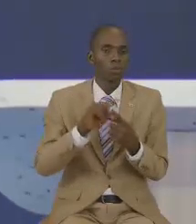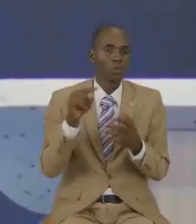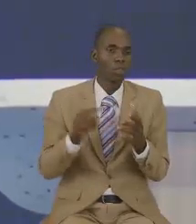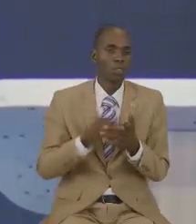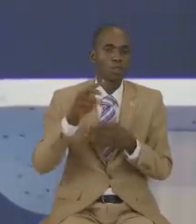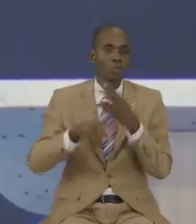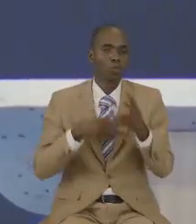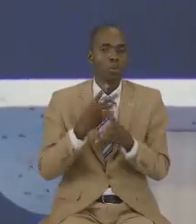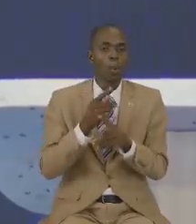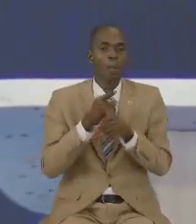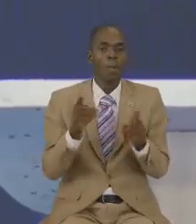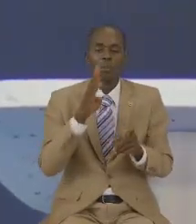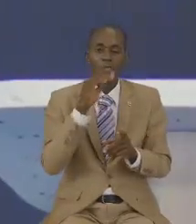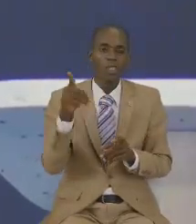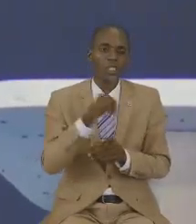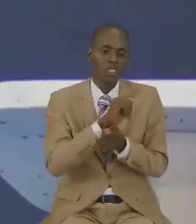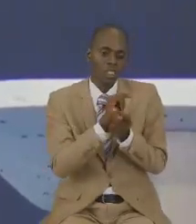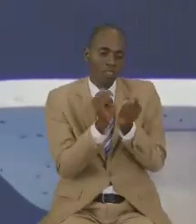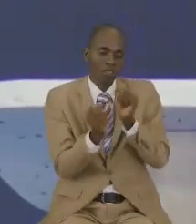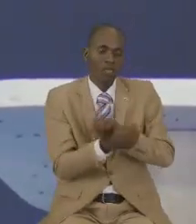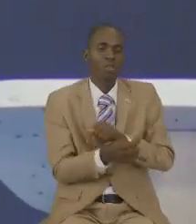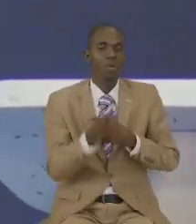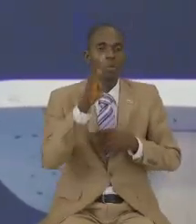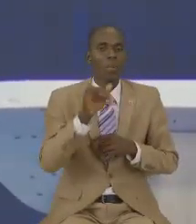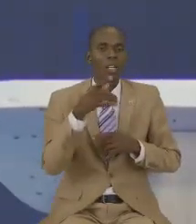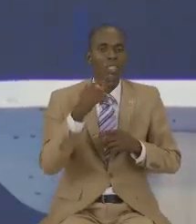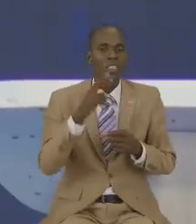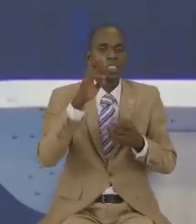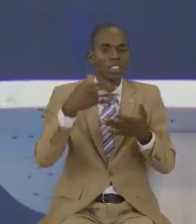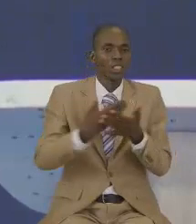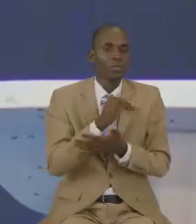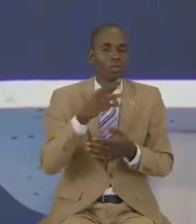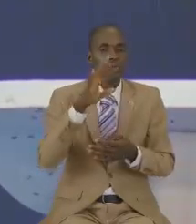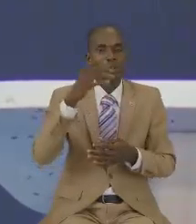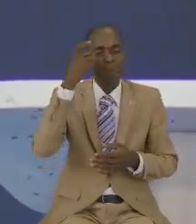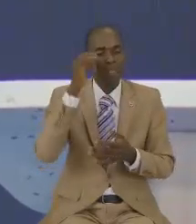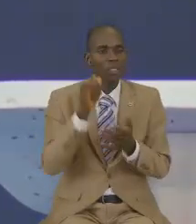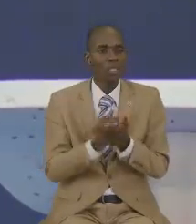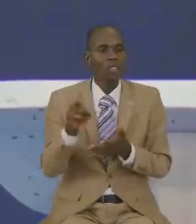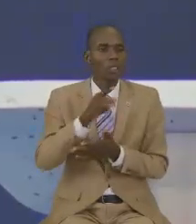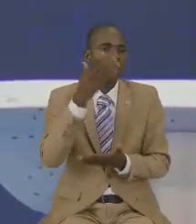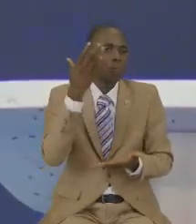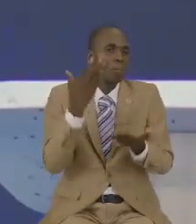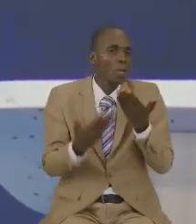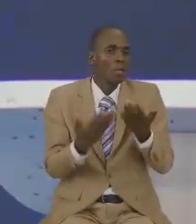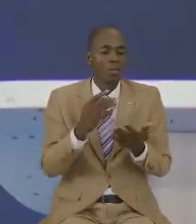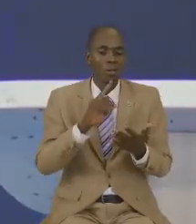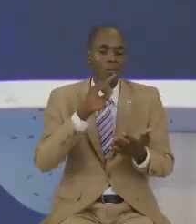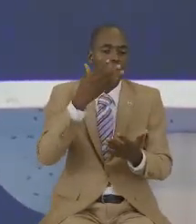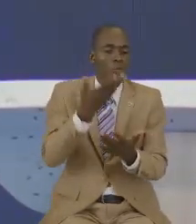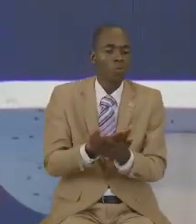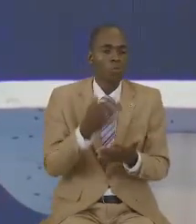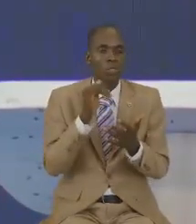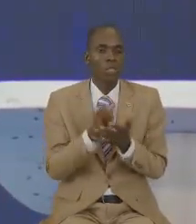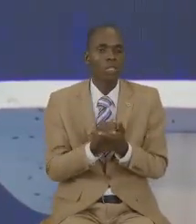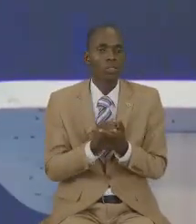ye transformed by the renewing of your mind, that ye may be, that ye may prove, that